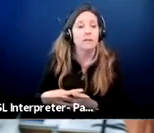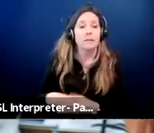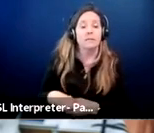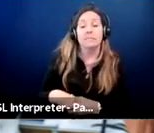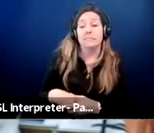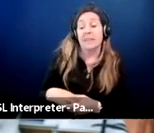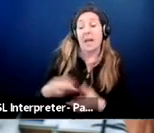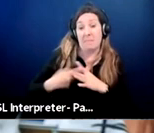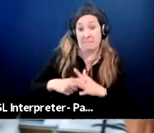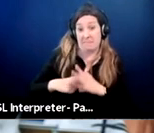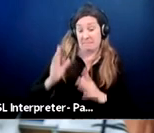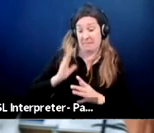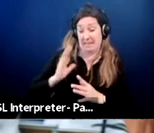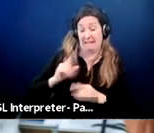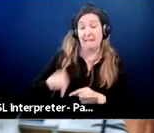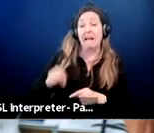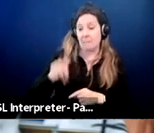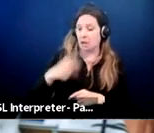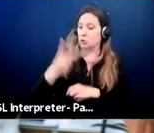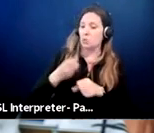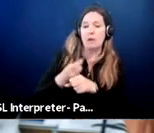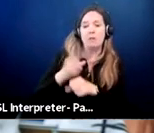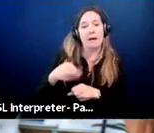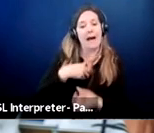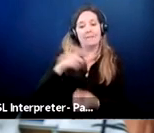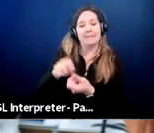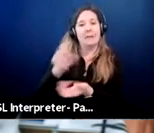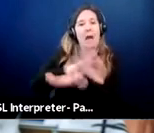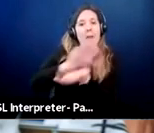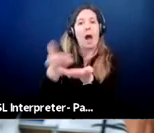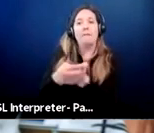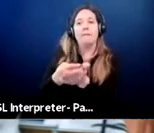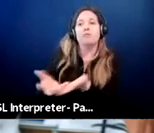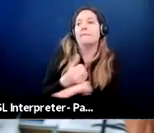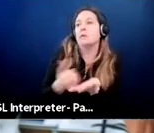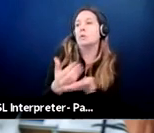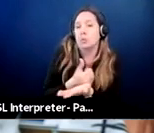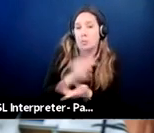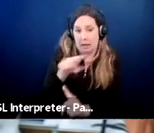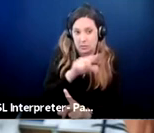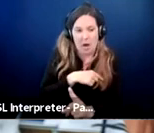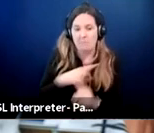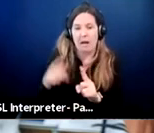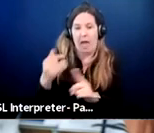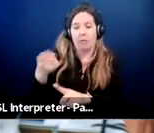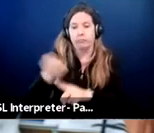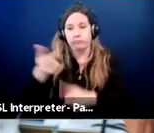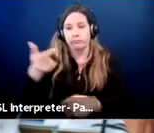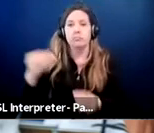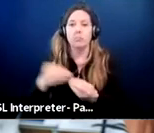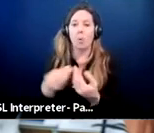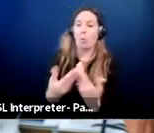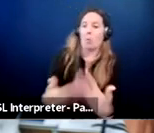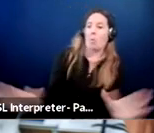business 2 years and have X amount of revenue to qualify. They've sort of eliminated that. And they've also got another stream where if you're doing any